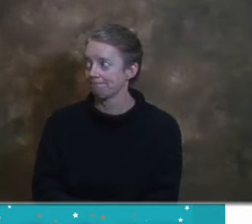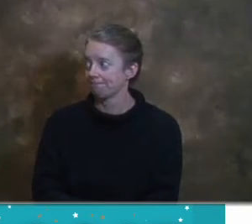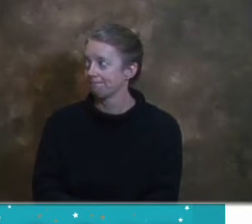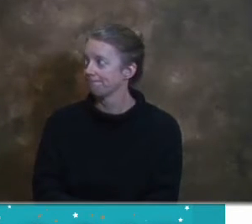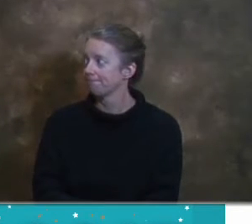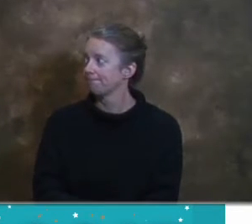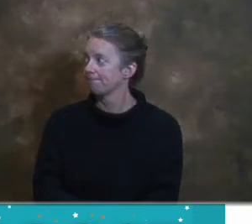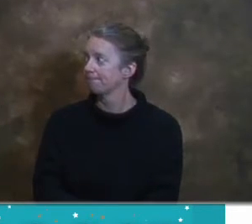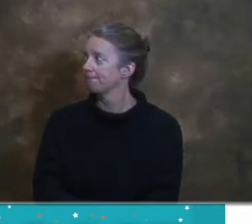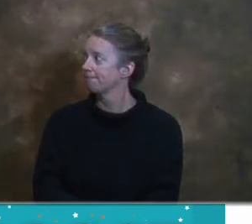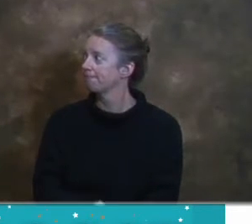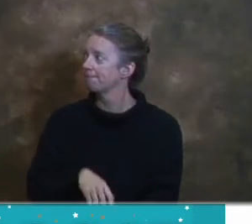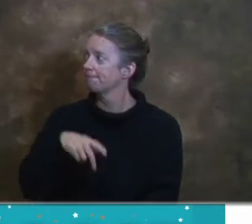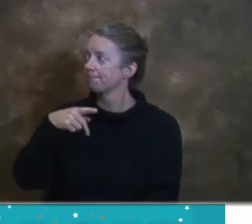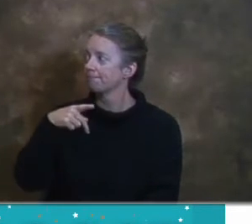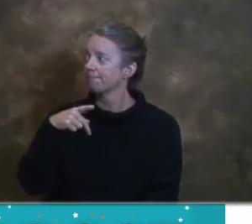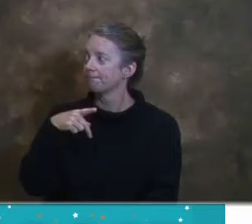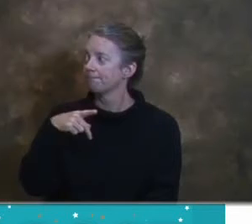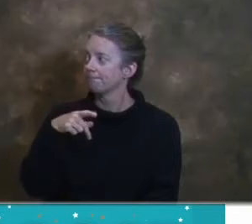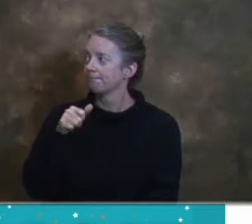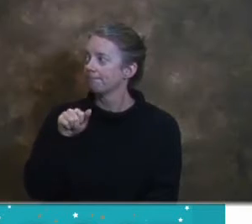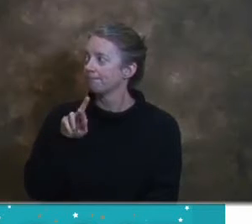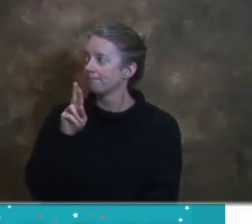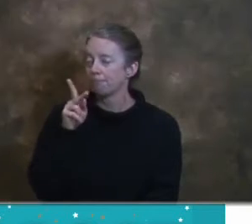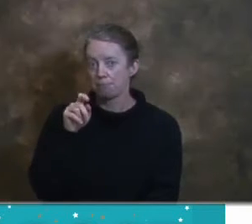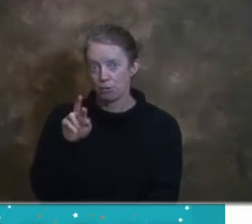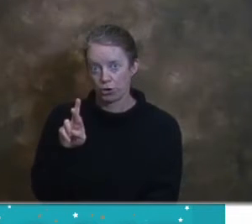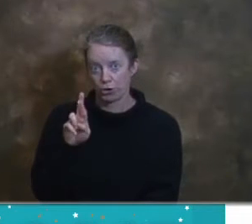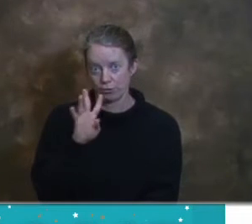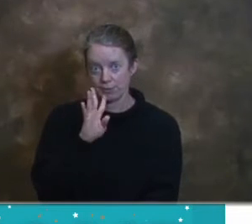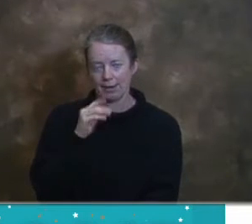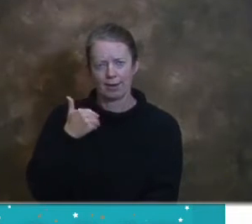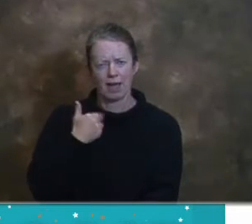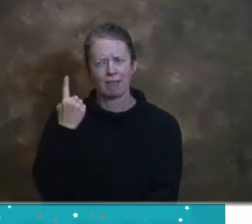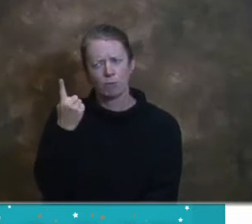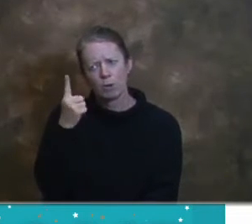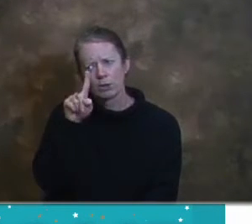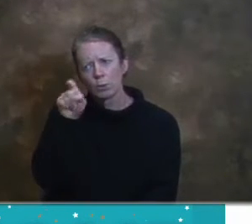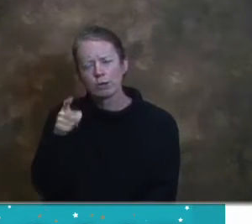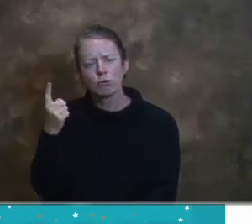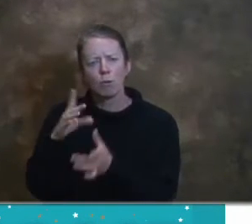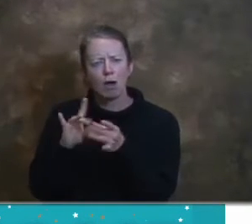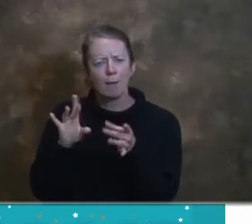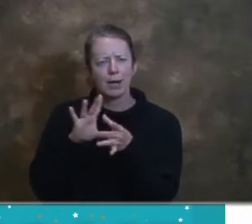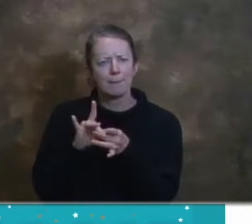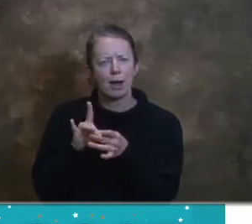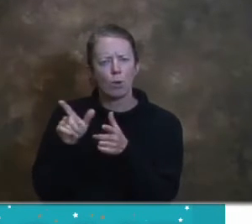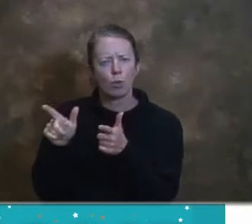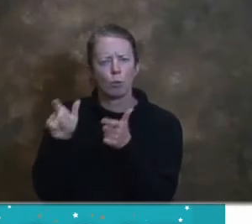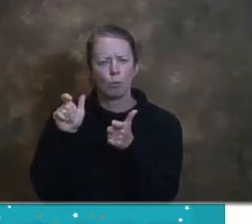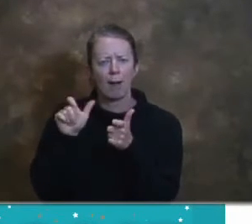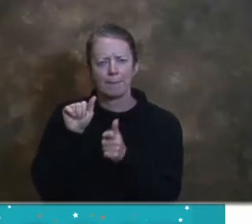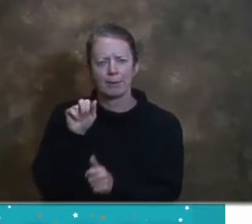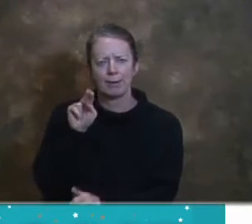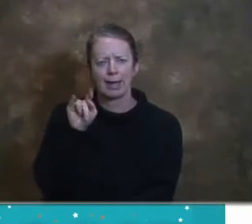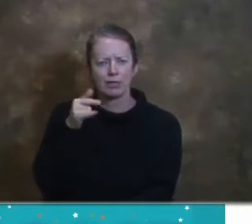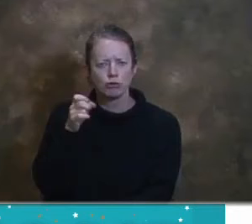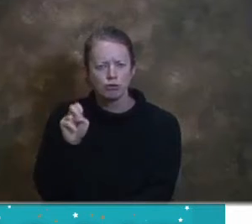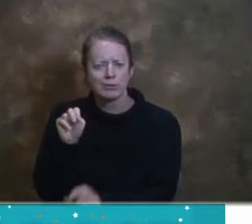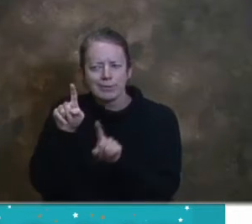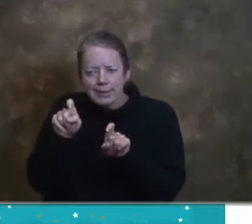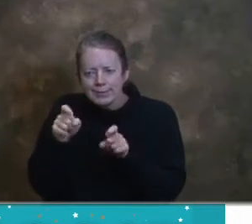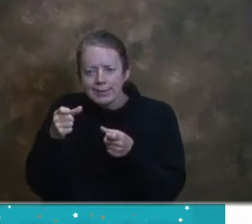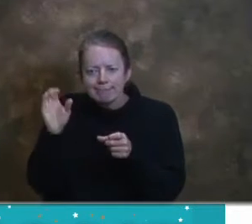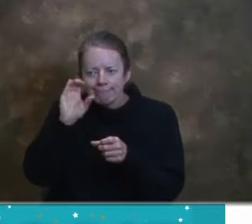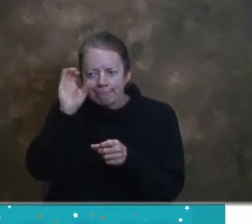Stacie, I guess one question or comment, going back to your testing slide about the rapid antigen testing and trying to find that supply, and I know